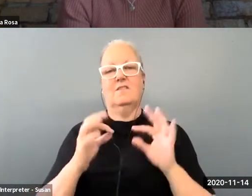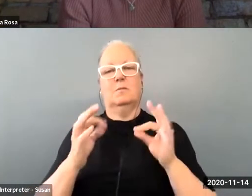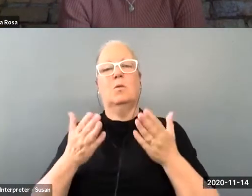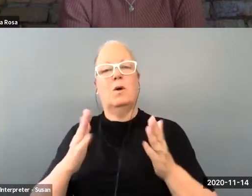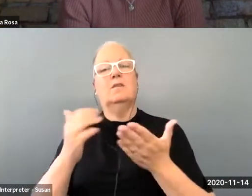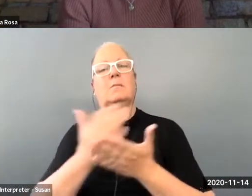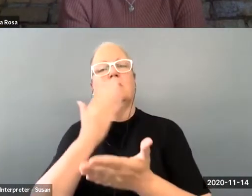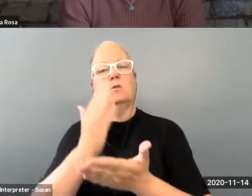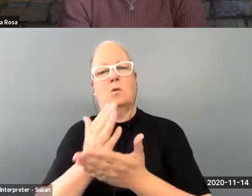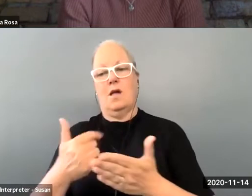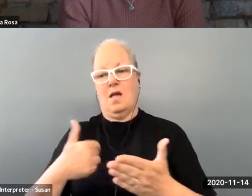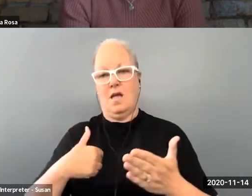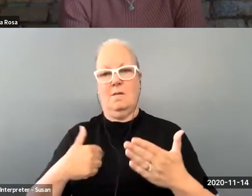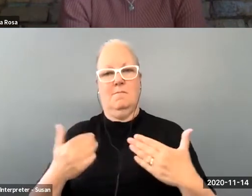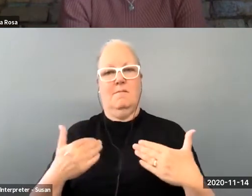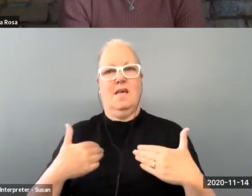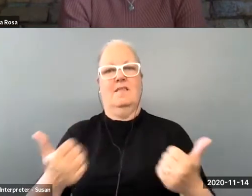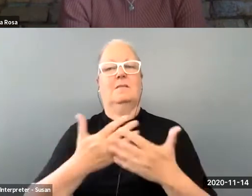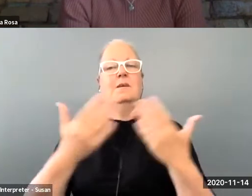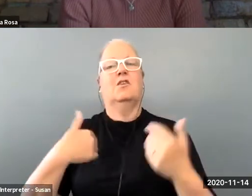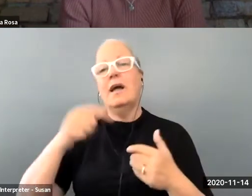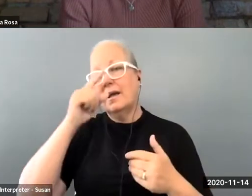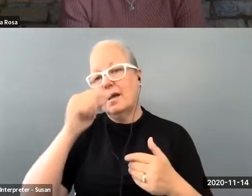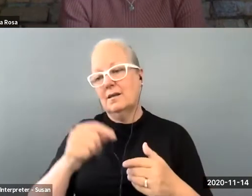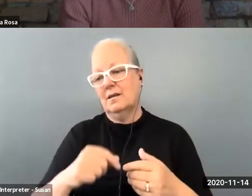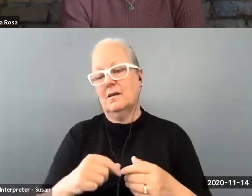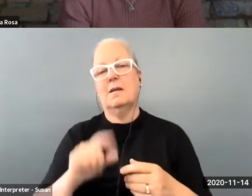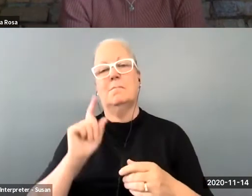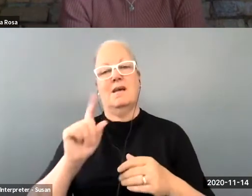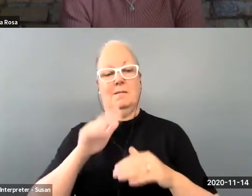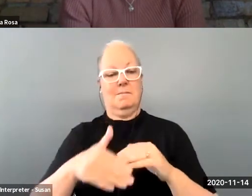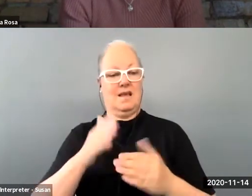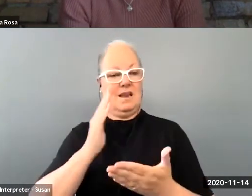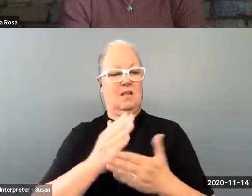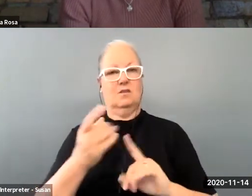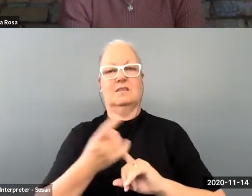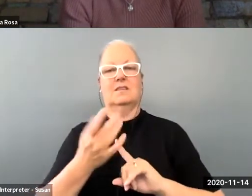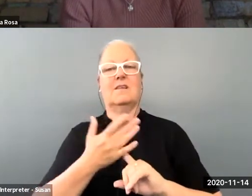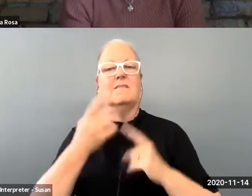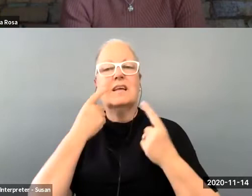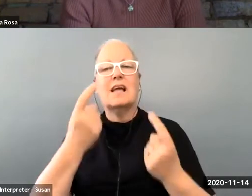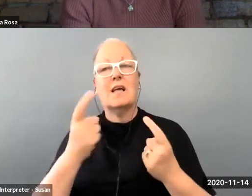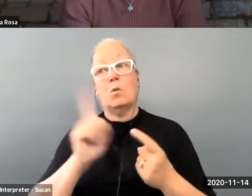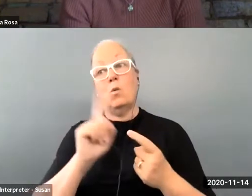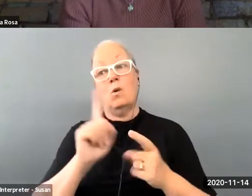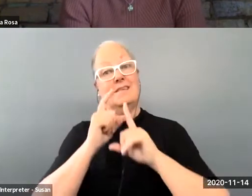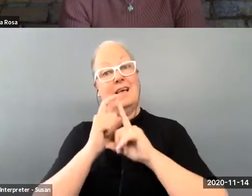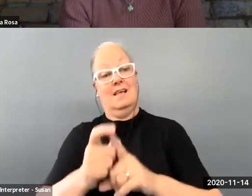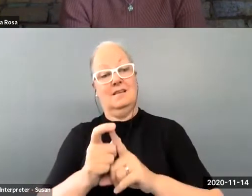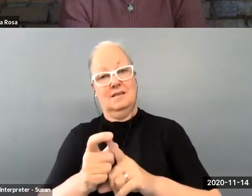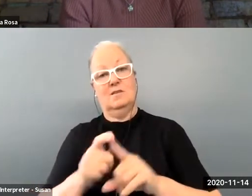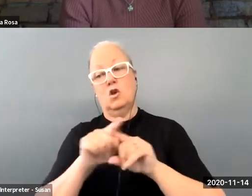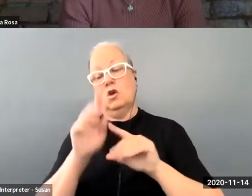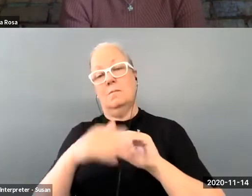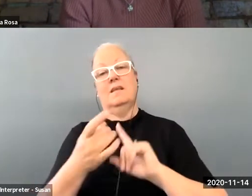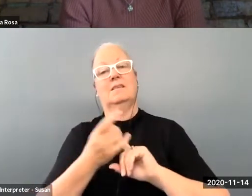that I am as healthy as possible. But in terms of actual self-care, I think the hardest thing that I have learned about self-care